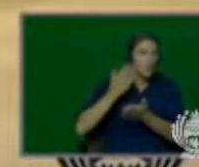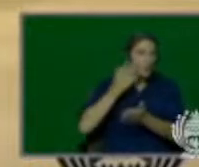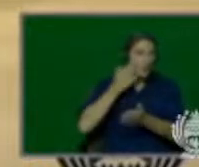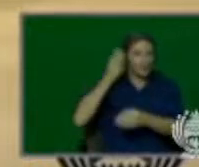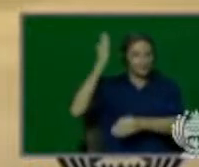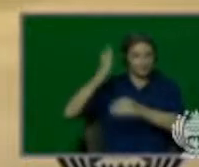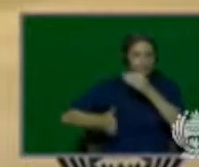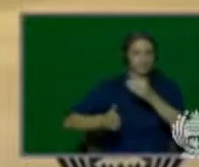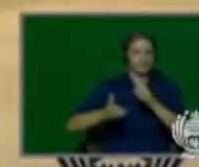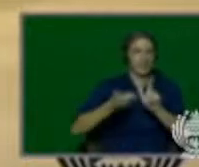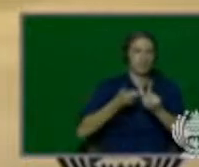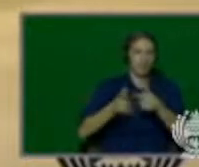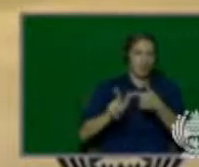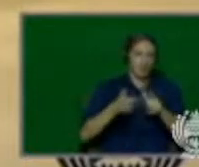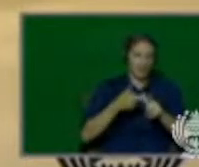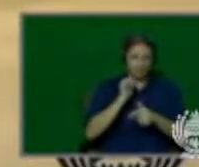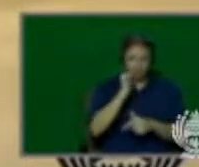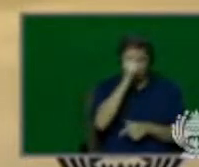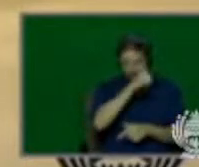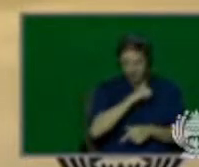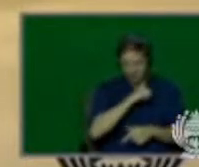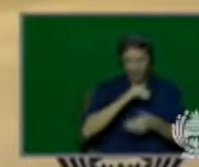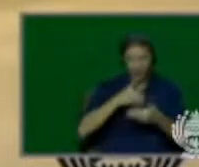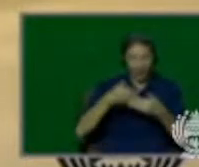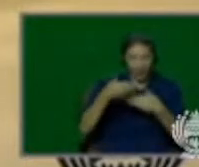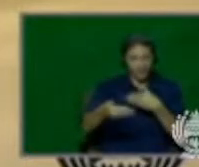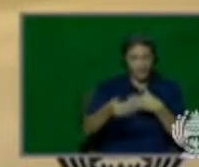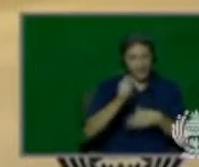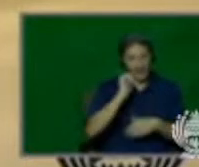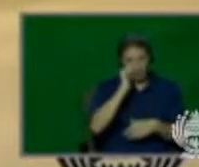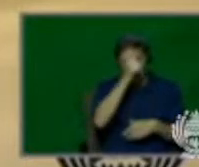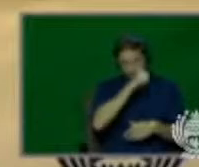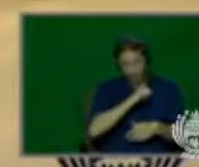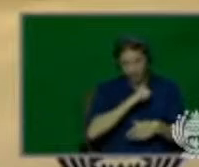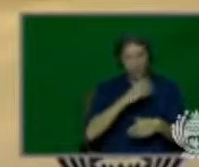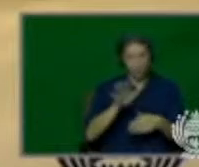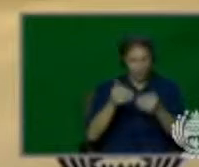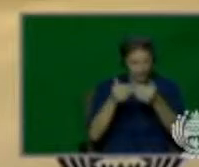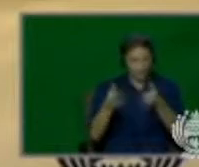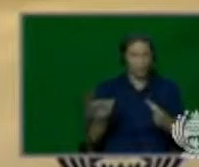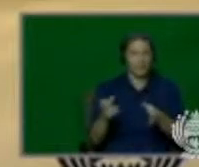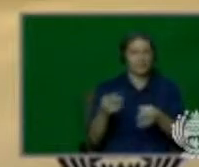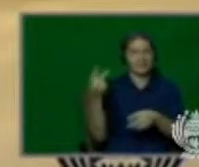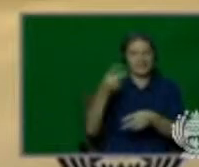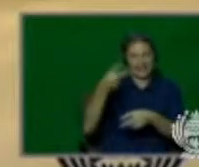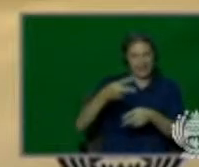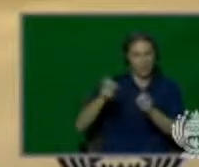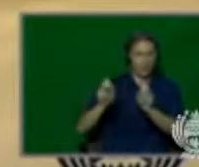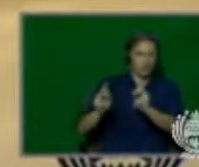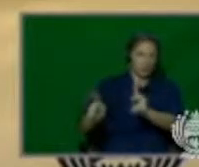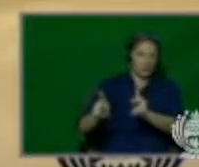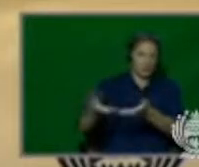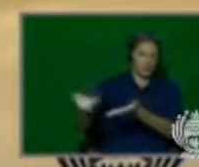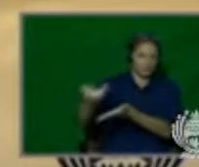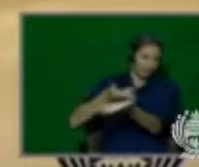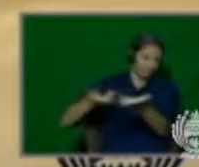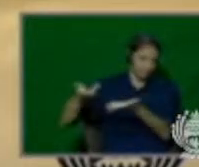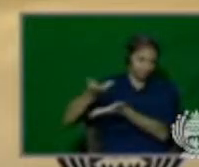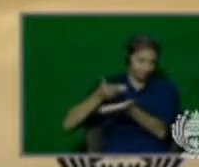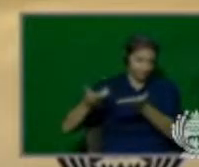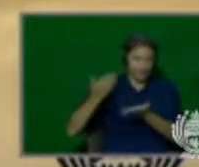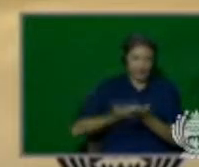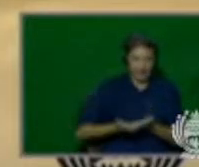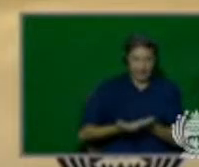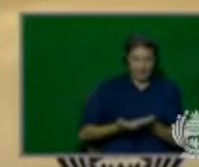The next window will open soon thereafter. Financing decisions to determine the appropriate fiscal mechanism